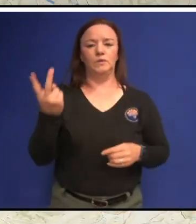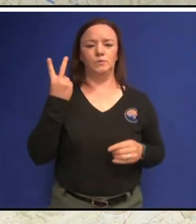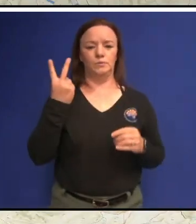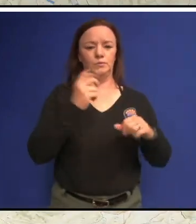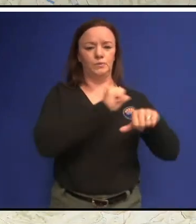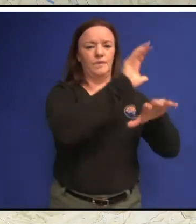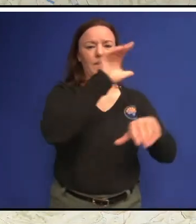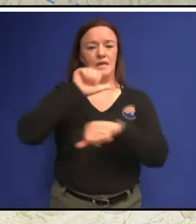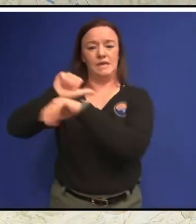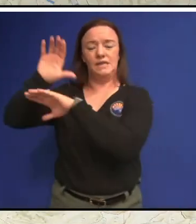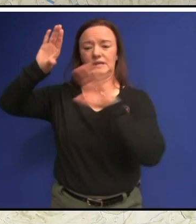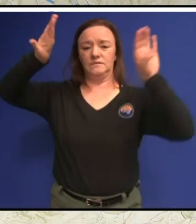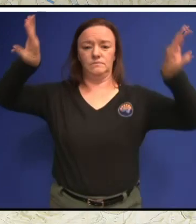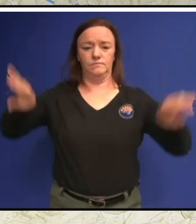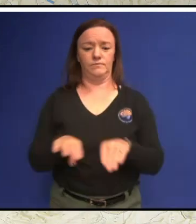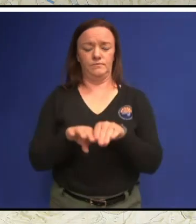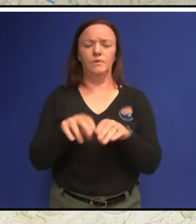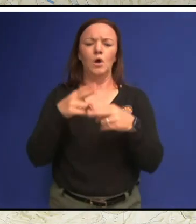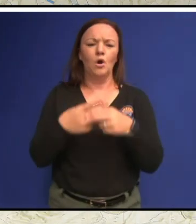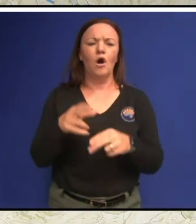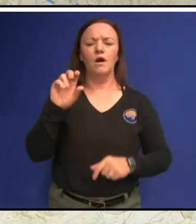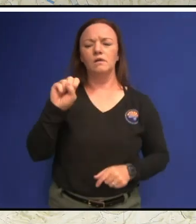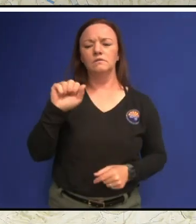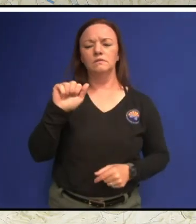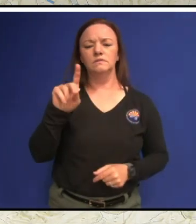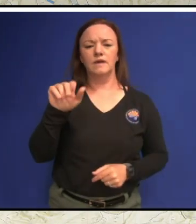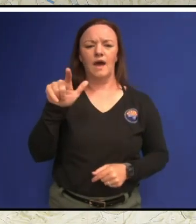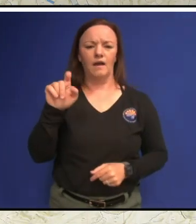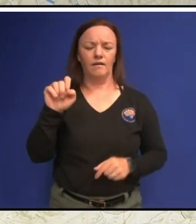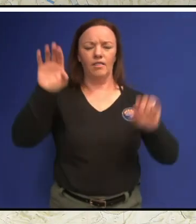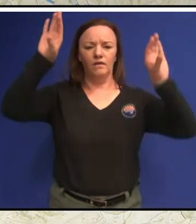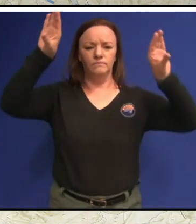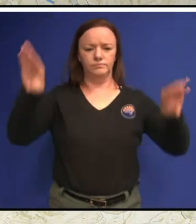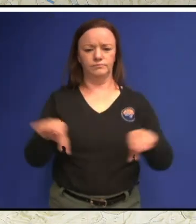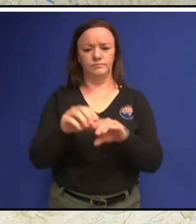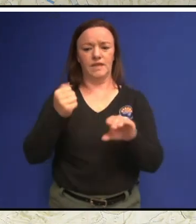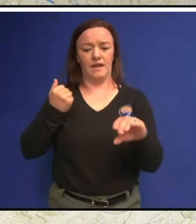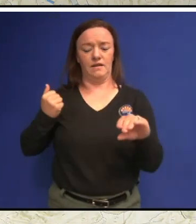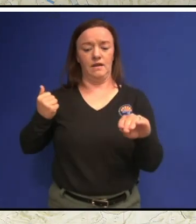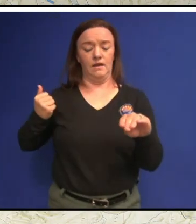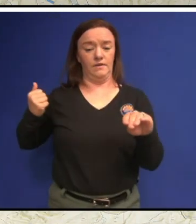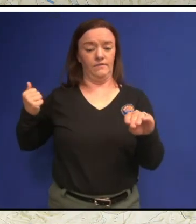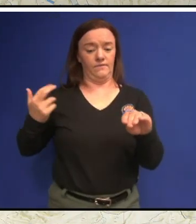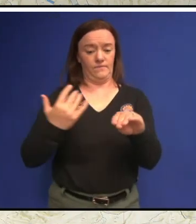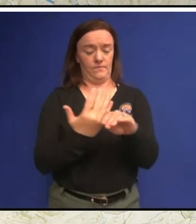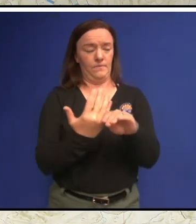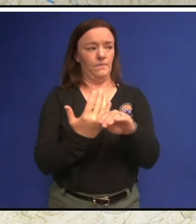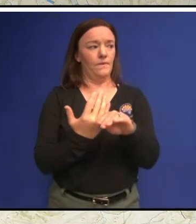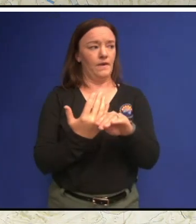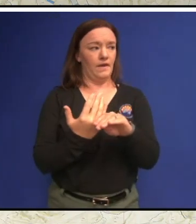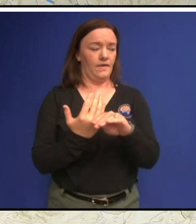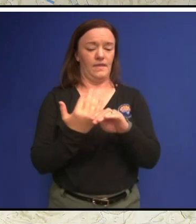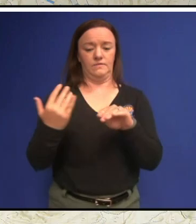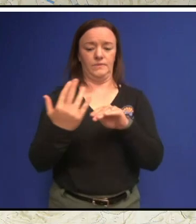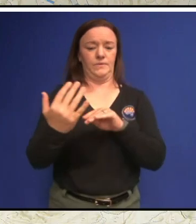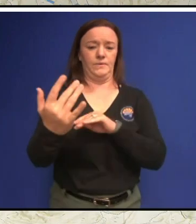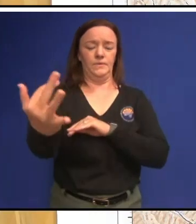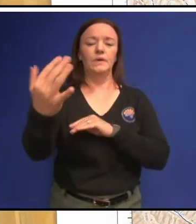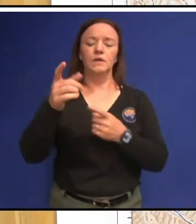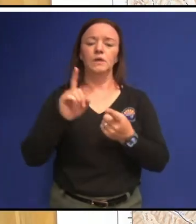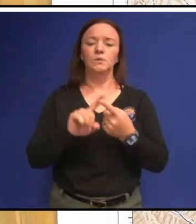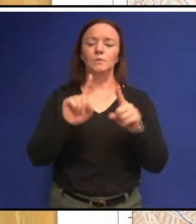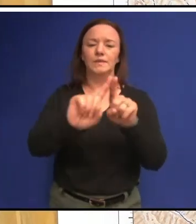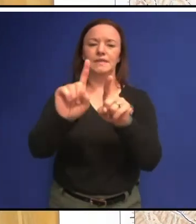peaks and a ridge is called a saddle. And then it continues that fuel up into these different drainages. And we've identified